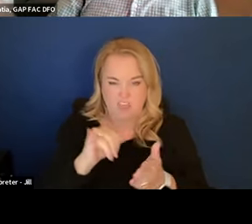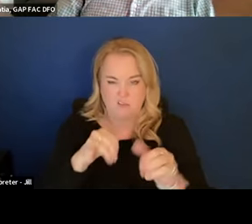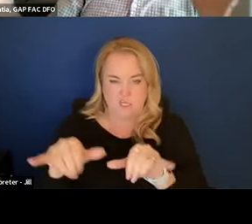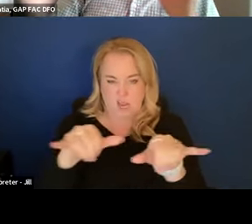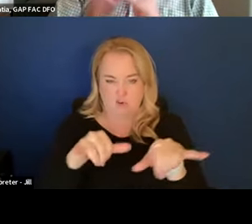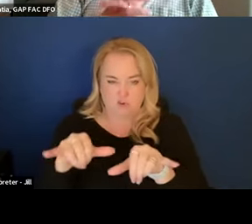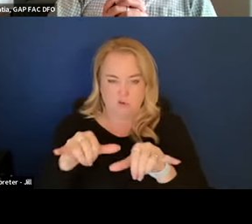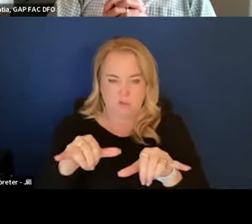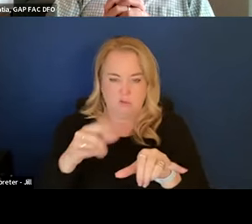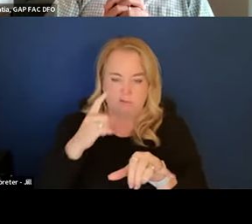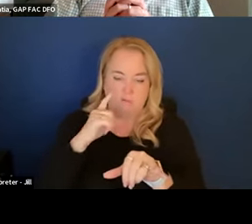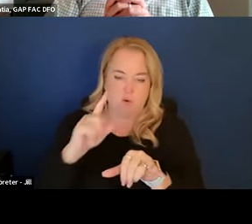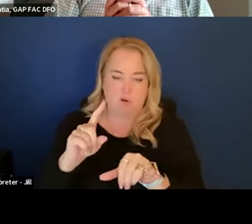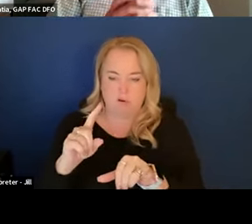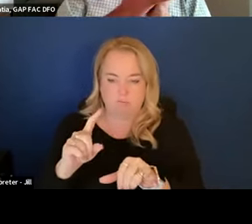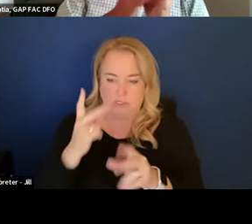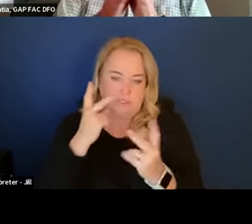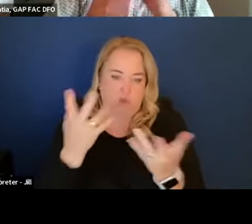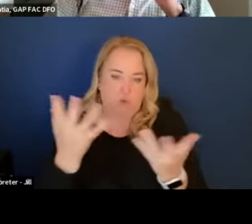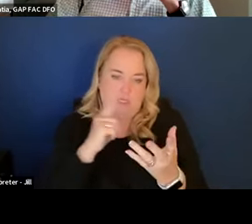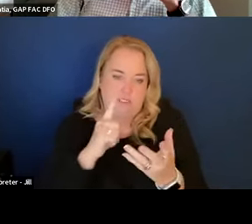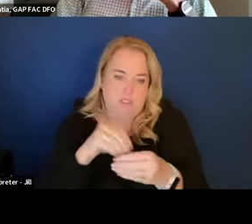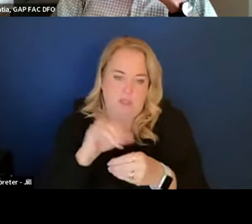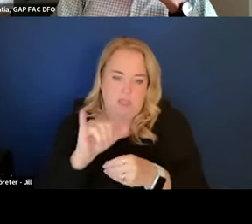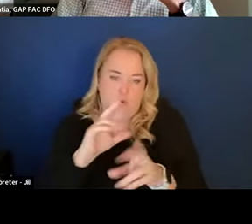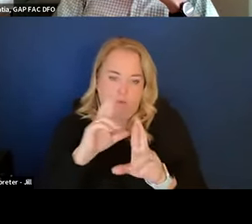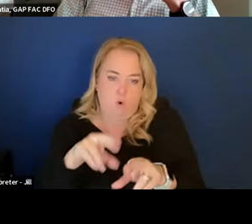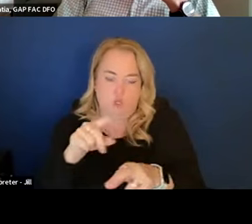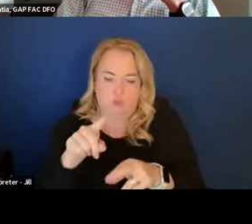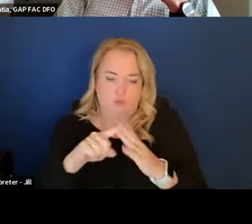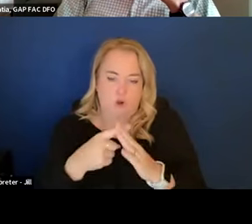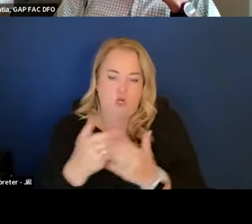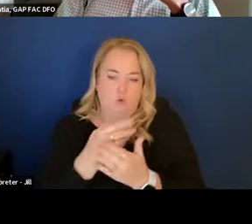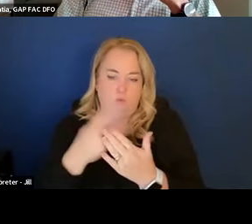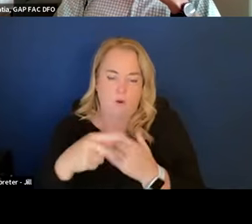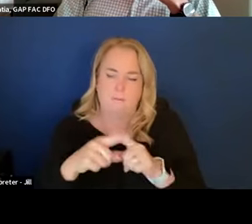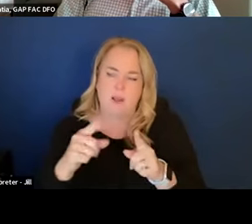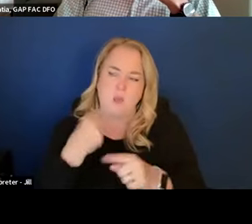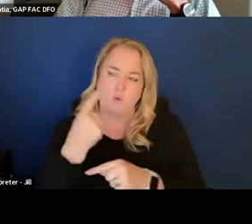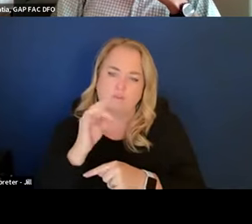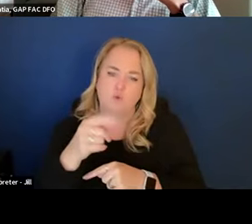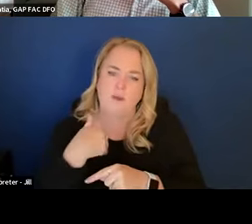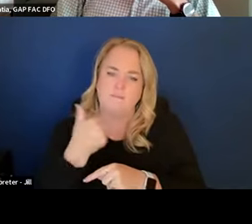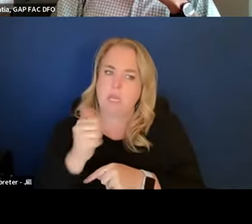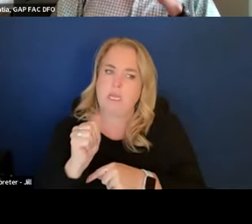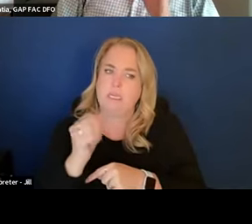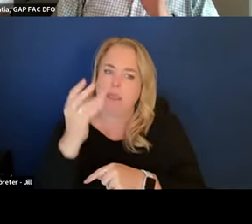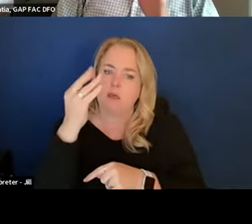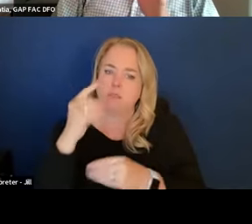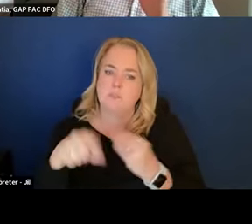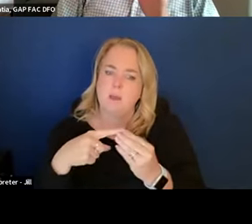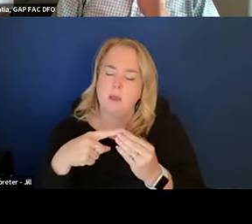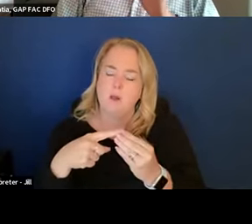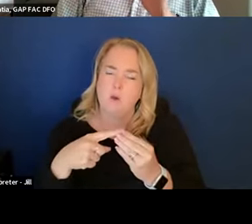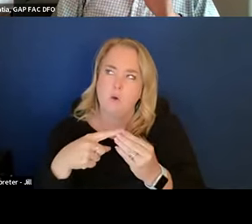of going out there and see what's in the market before you start a new program. But I wonder if you have any thoughts on how, you know, I like